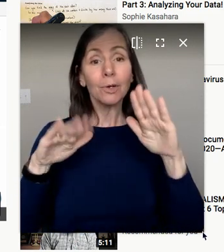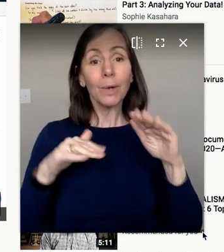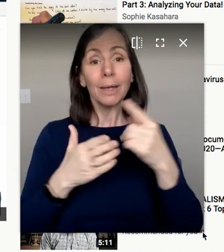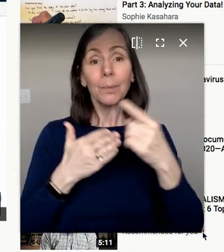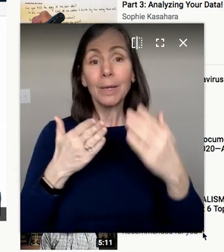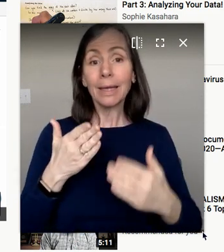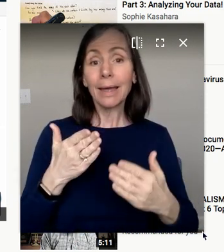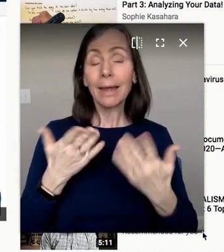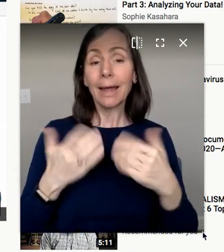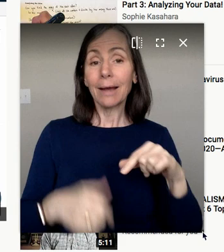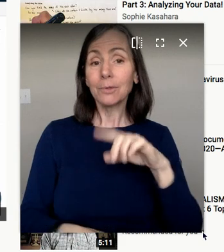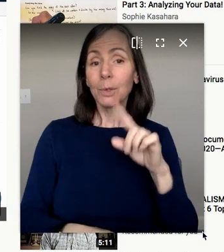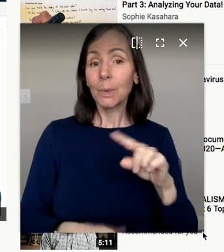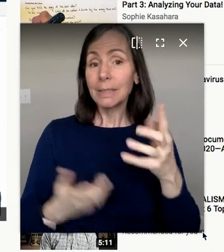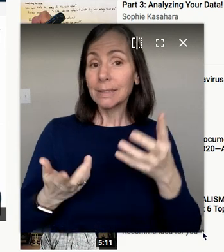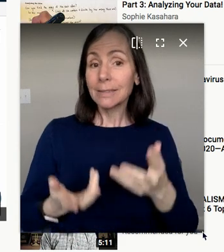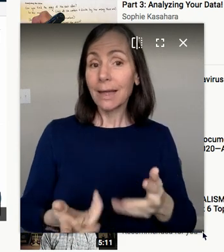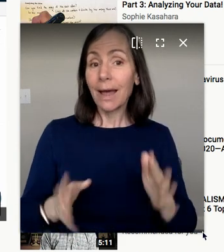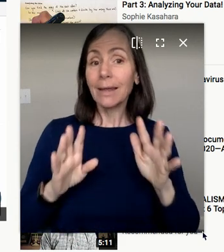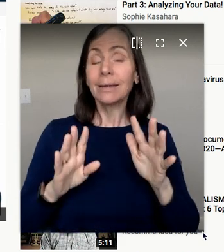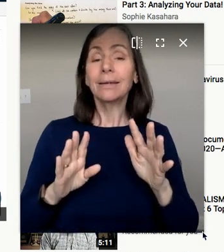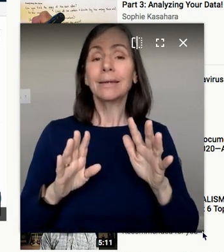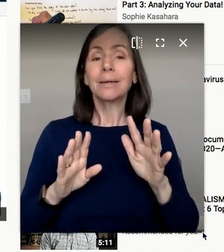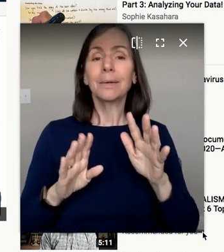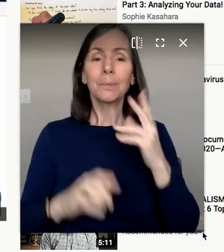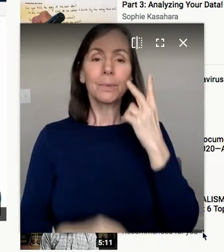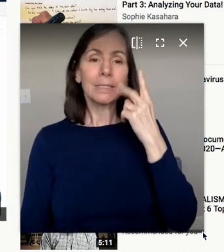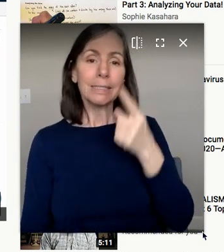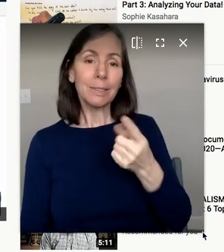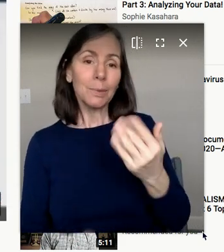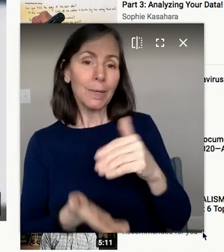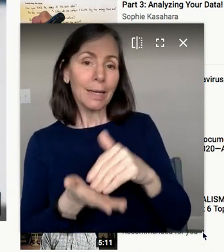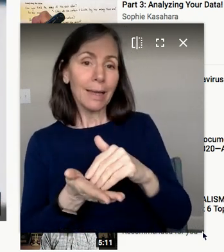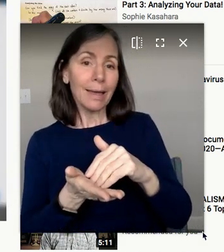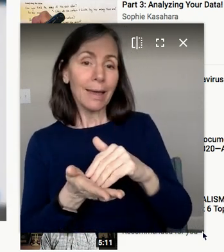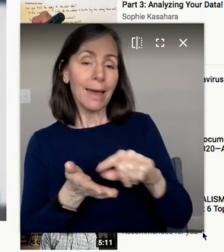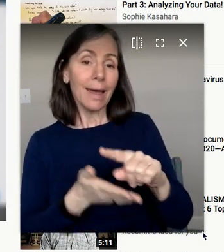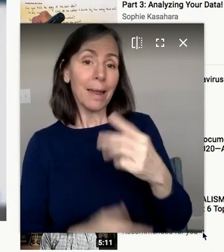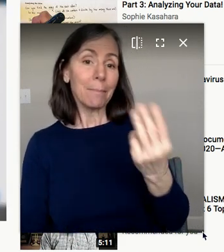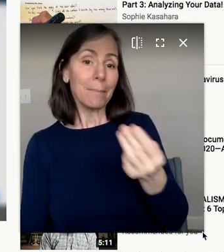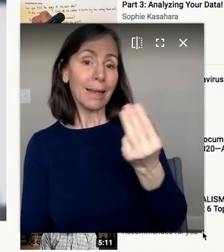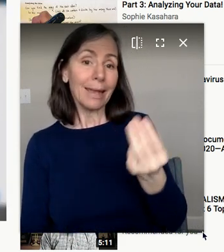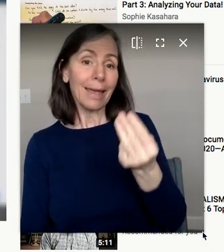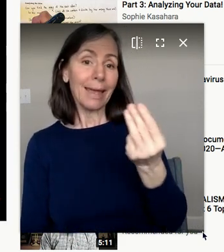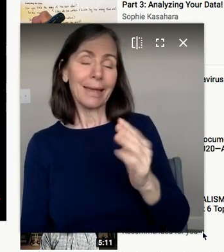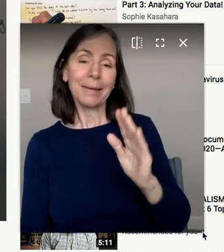once you finish that quiz, and we will see you back on Monday. Bye!